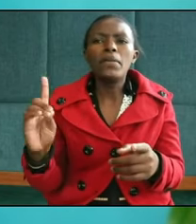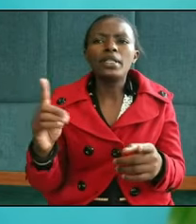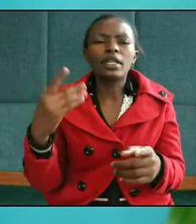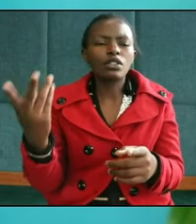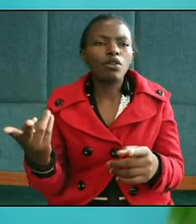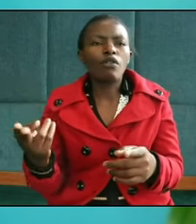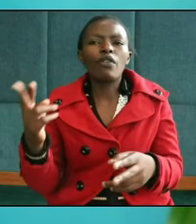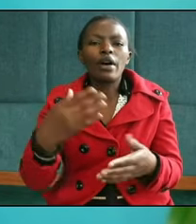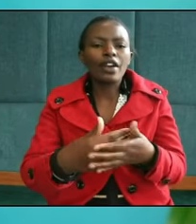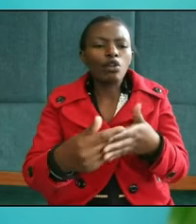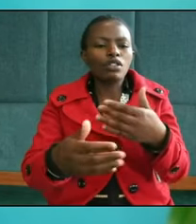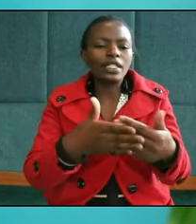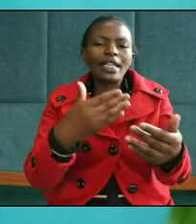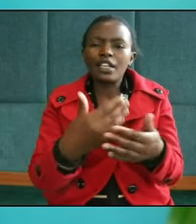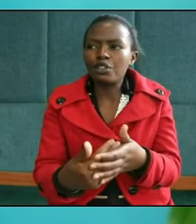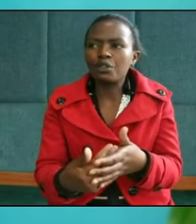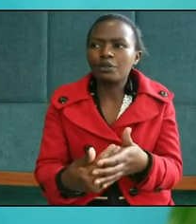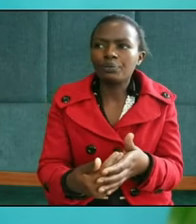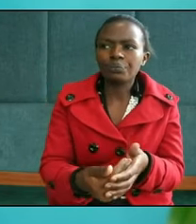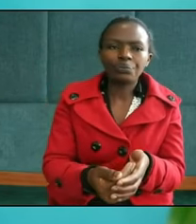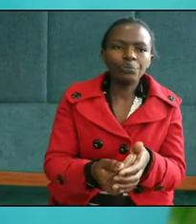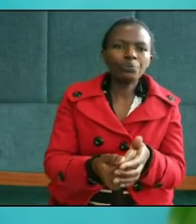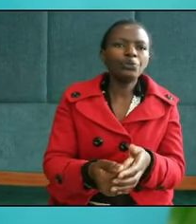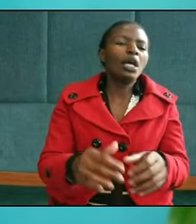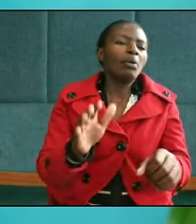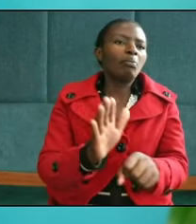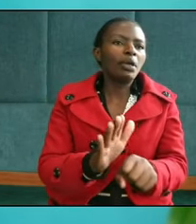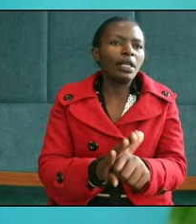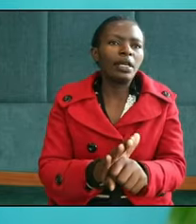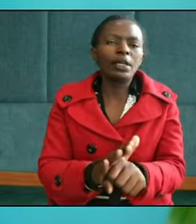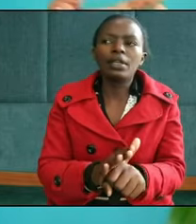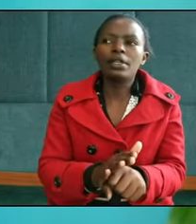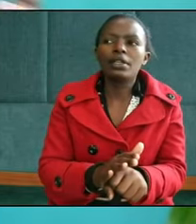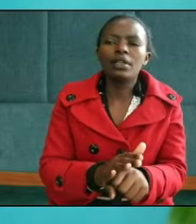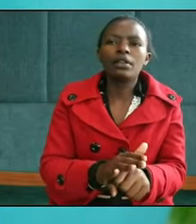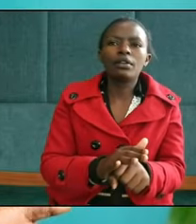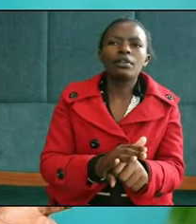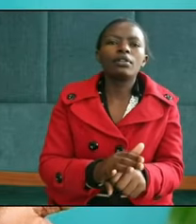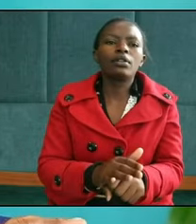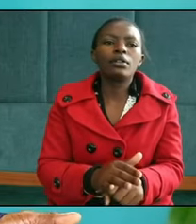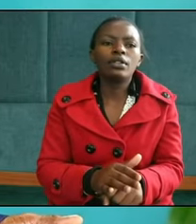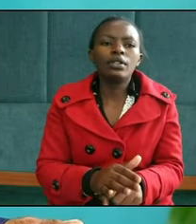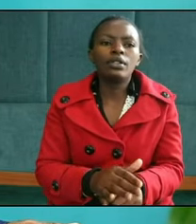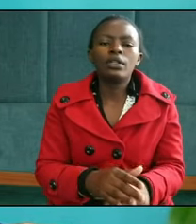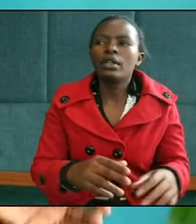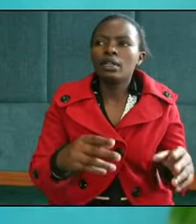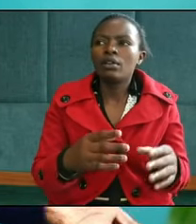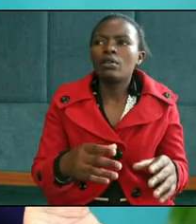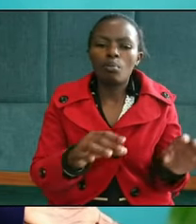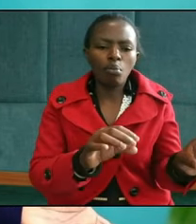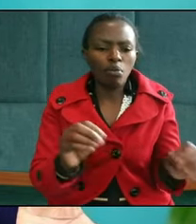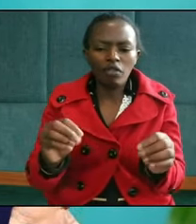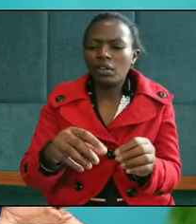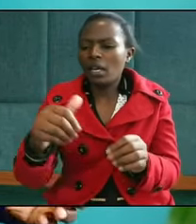of reconciliation, a thing lacking in many of our churches. Pulling, tearing one another apart for